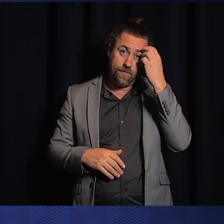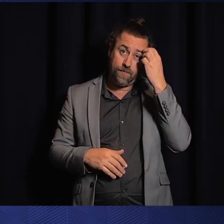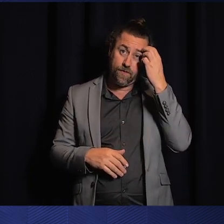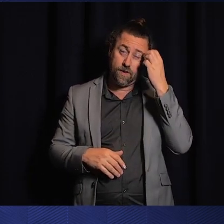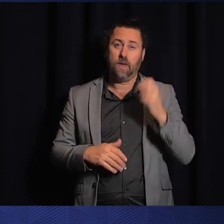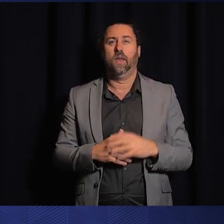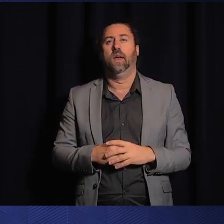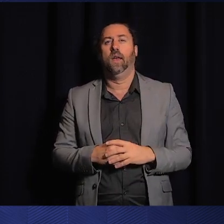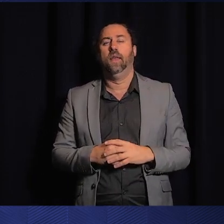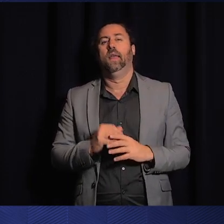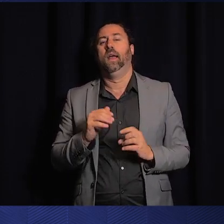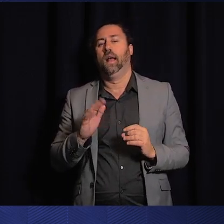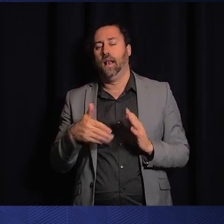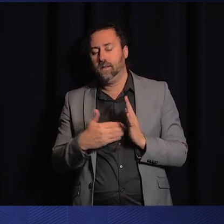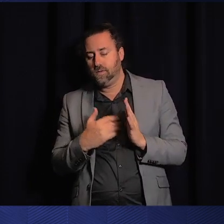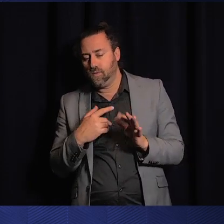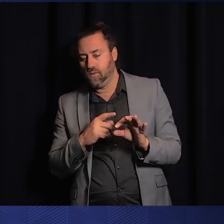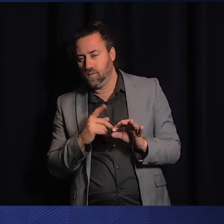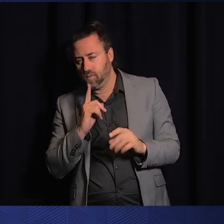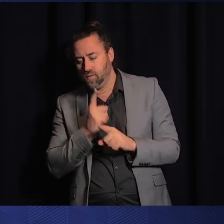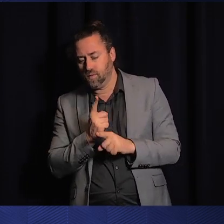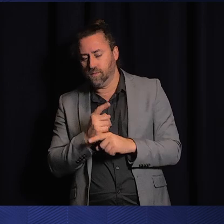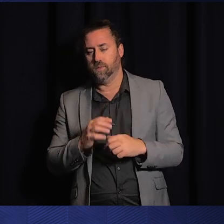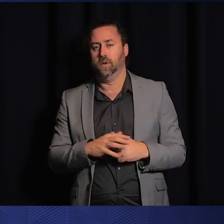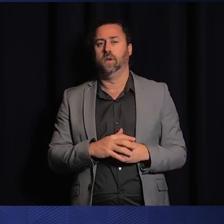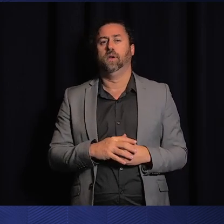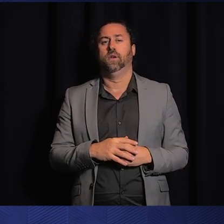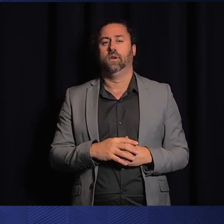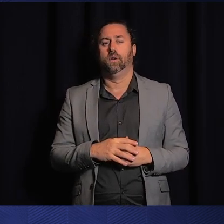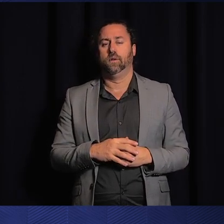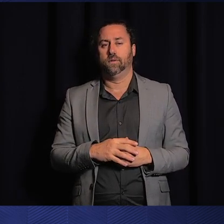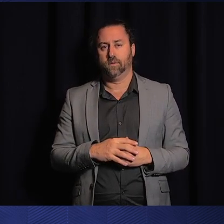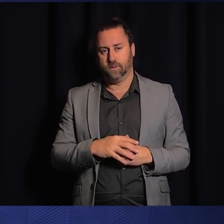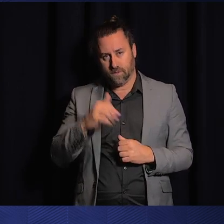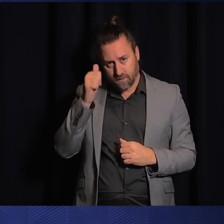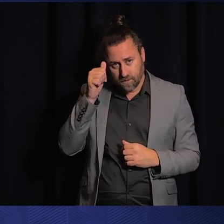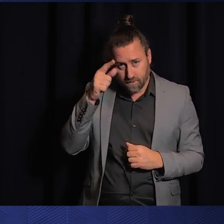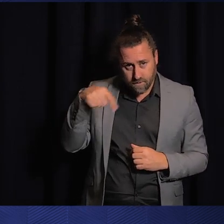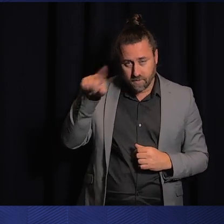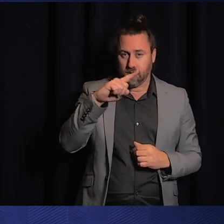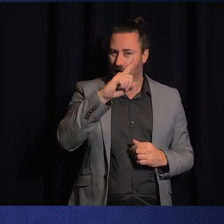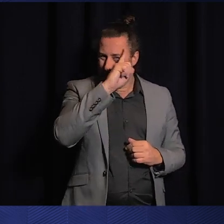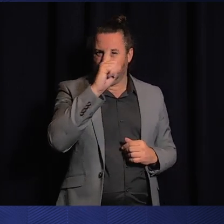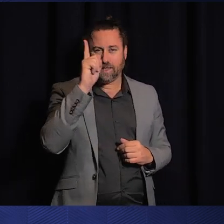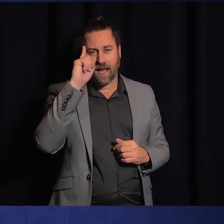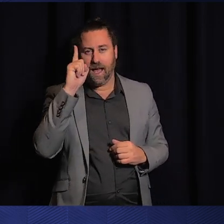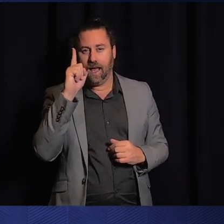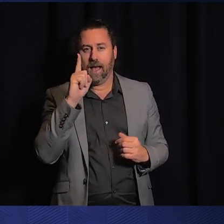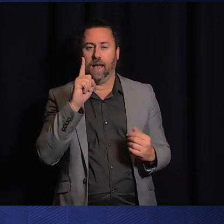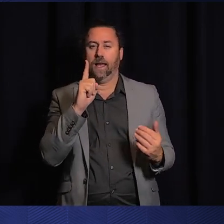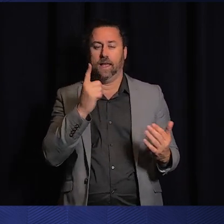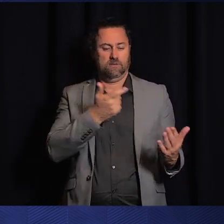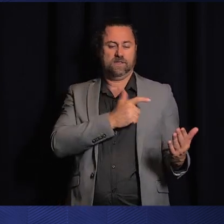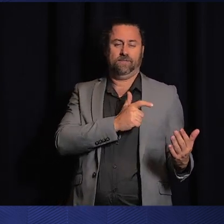And last but not the least is that even though each special rapporteur or working group would